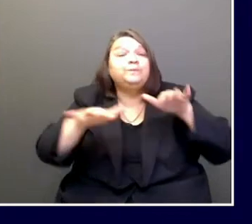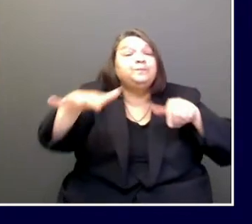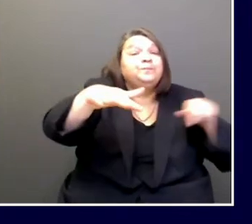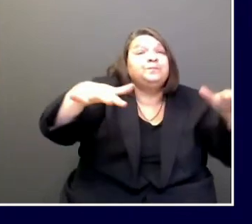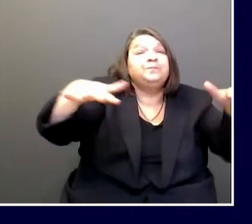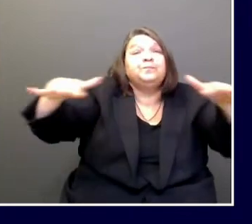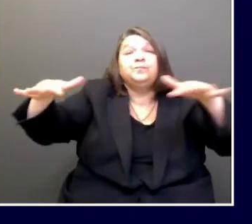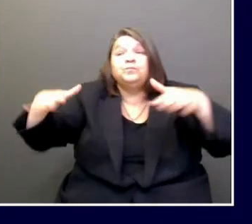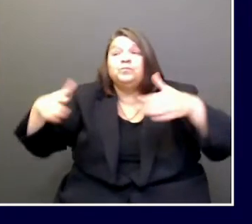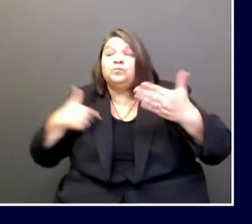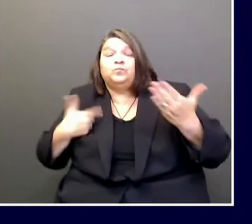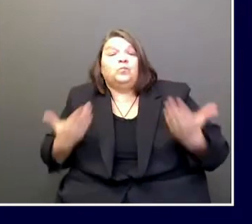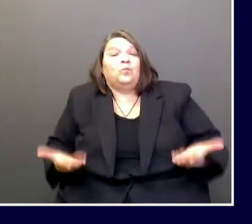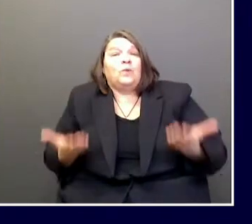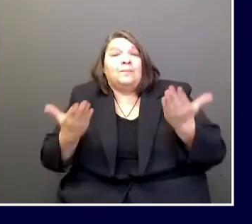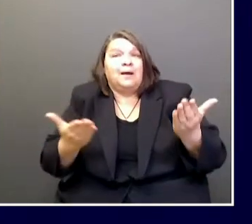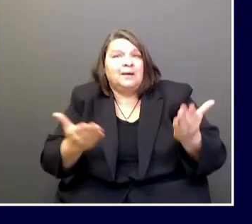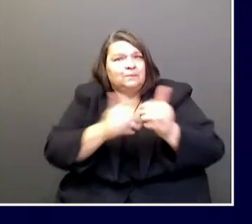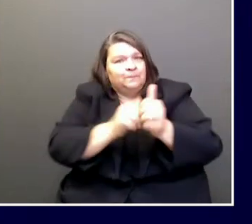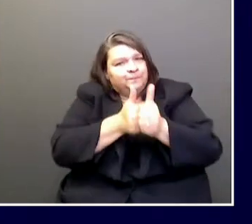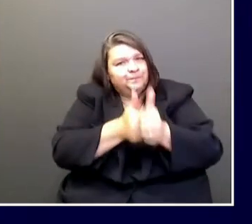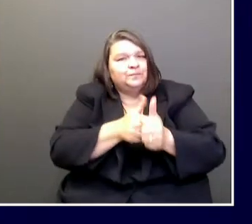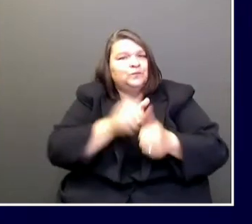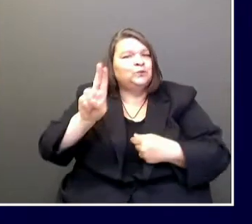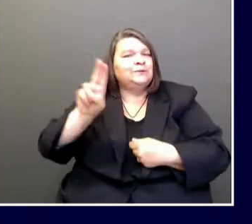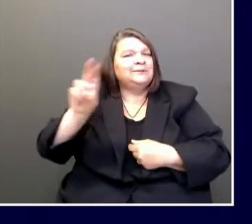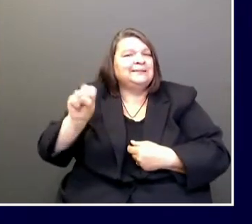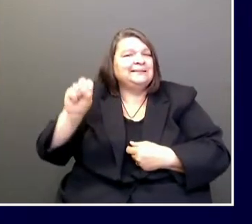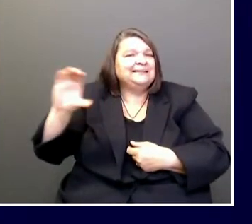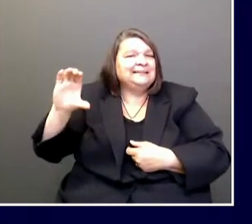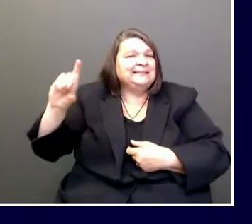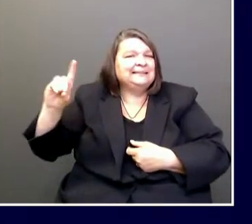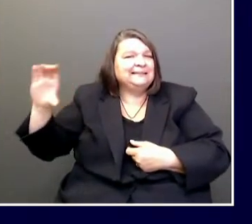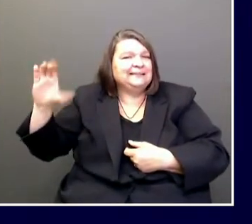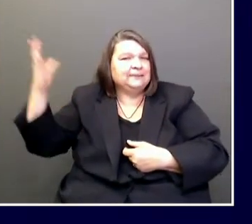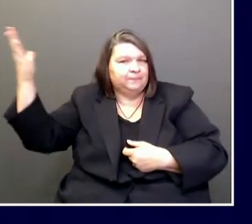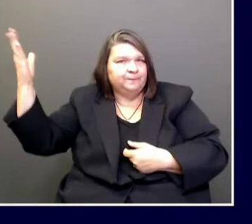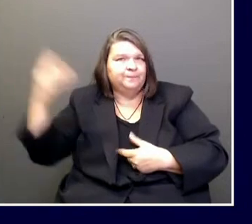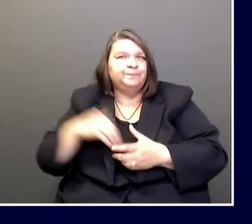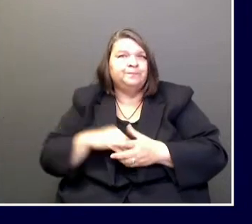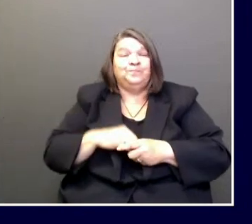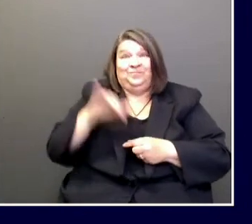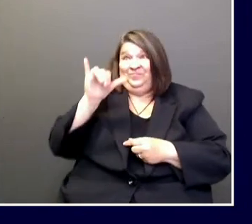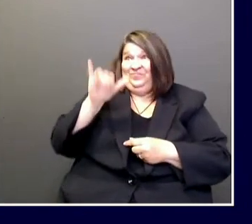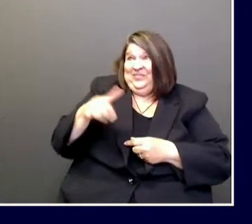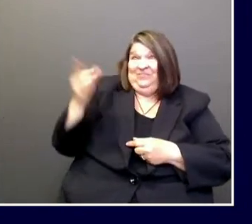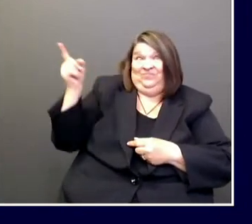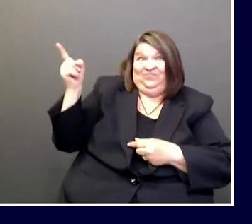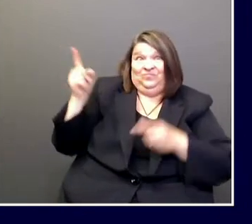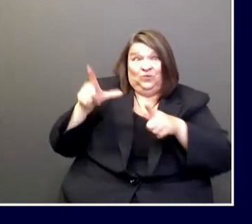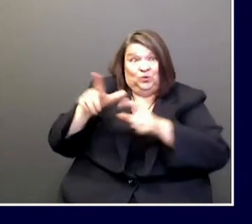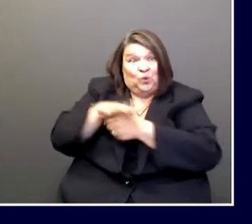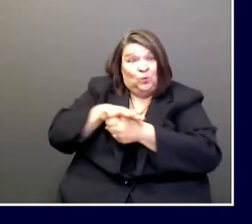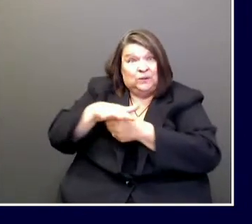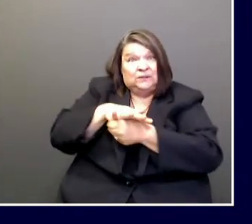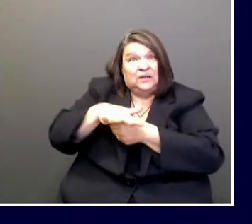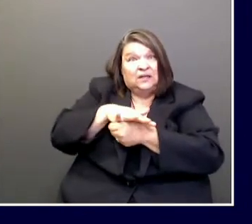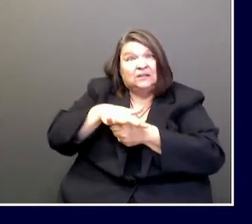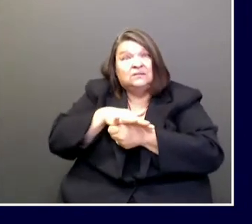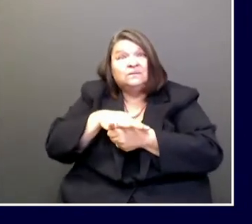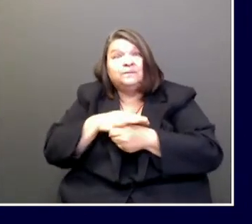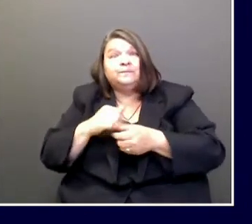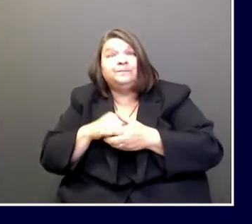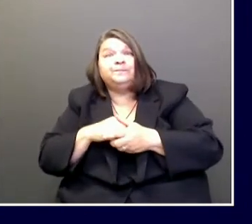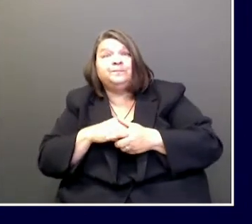US CDC categorizes them at either a moderate or substantial or high risk of community transmission, recommend that everybody in